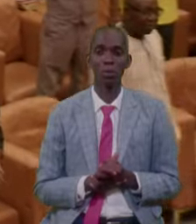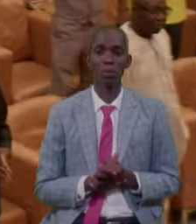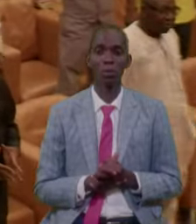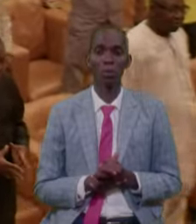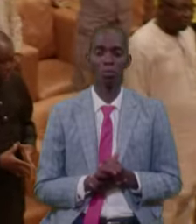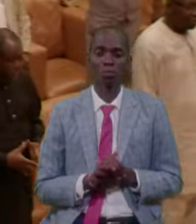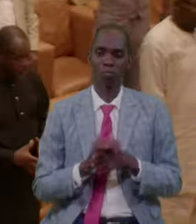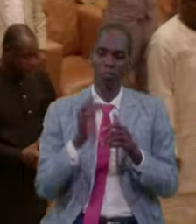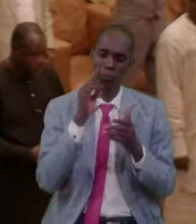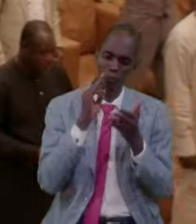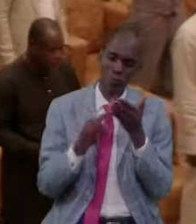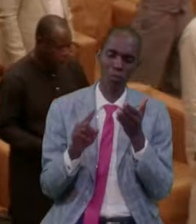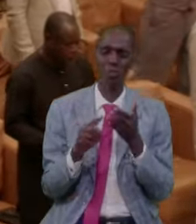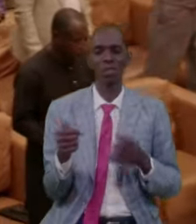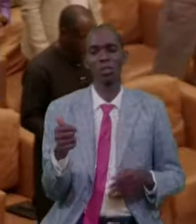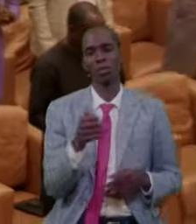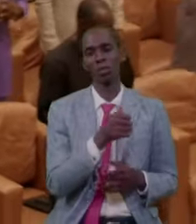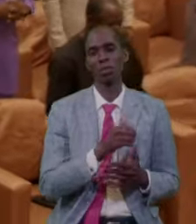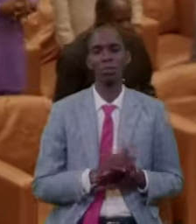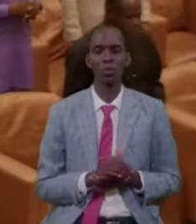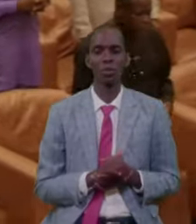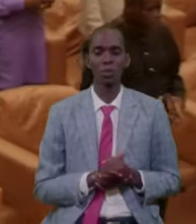Examine yourself